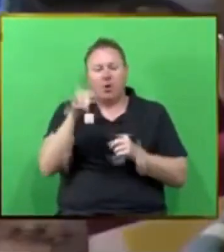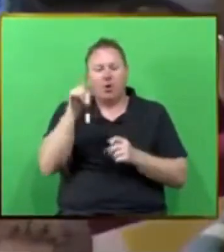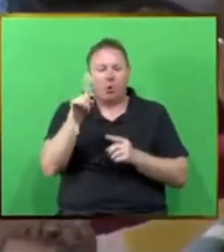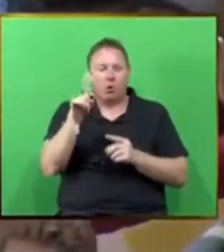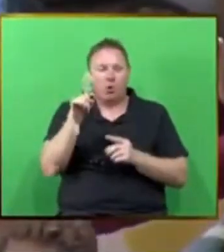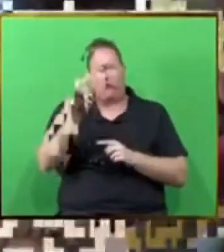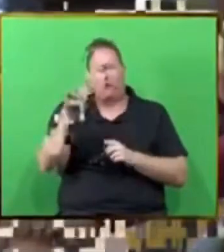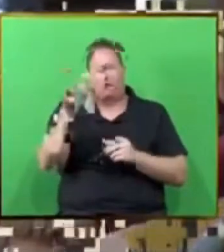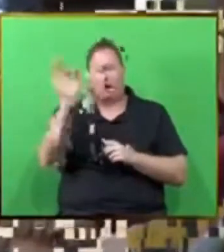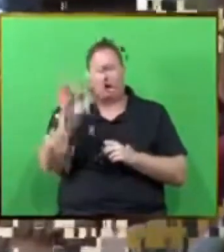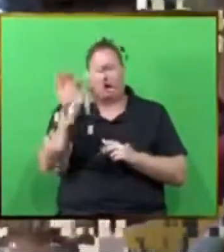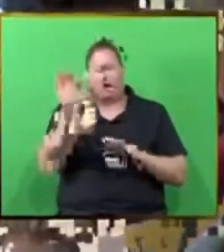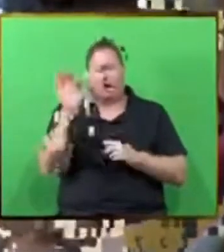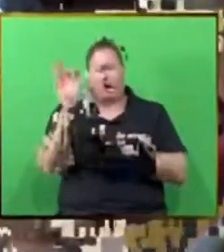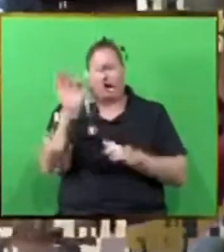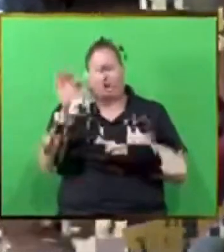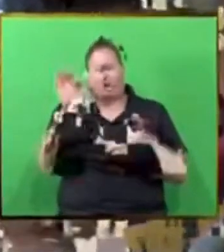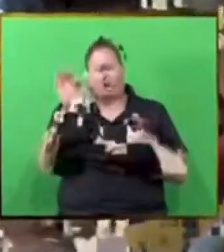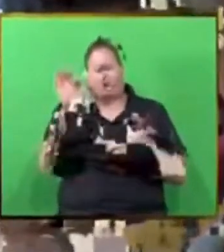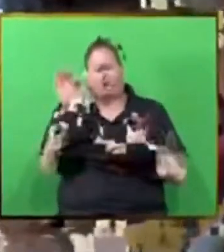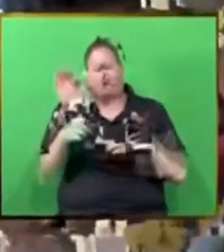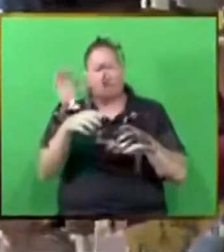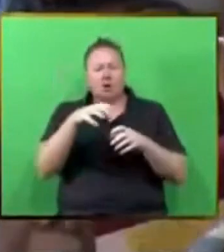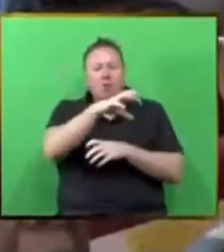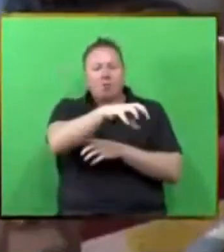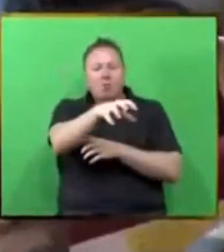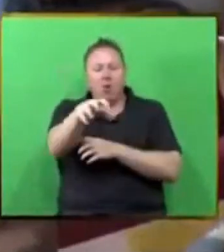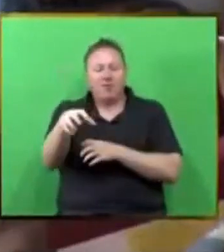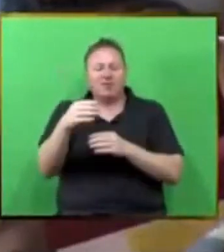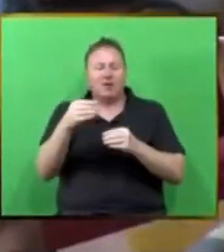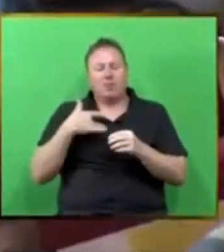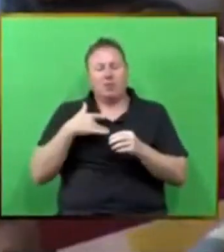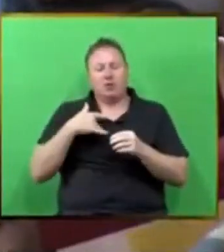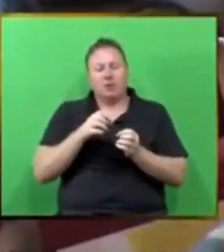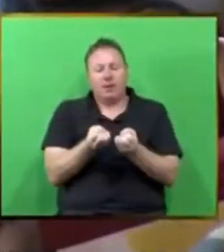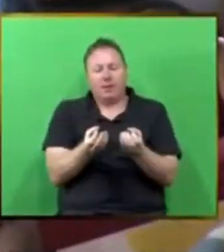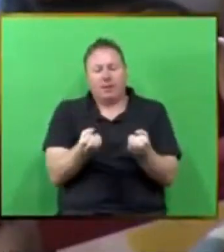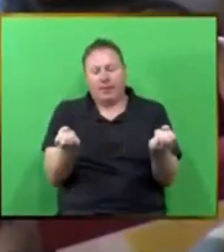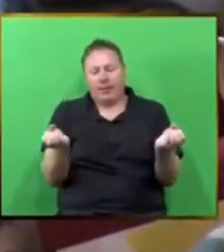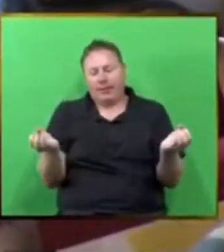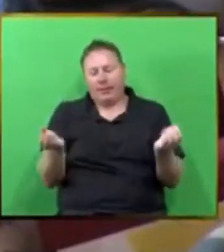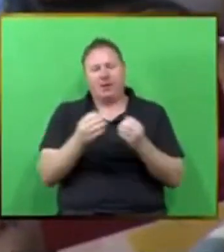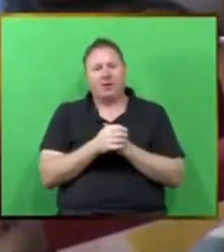non-interest expenditure is allocated to provinces and municipalities over the next 3 years.